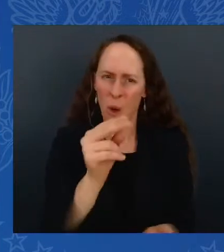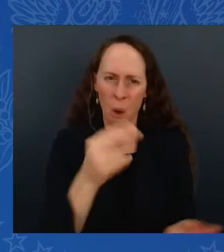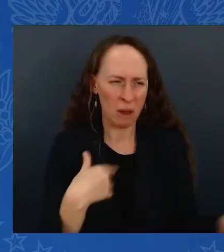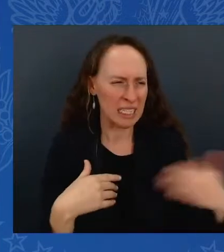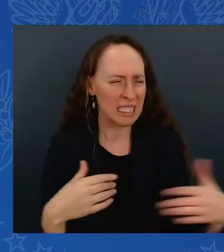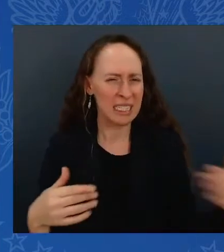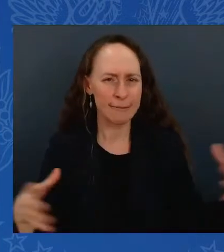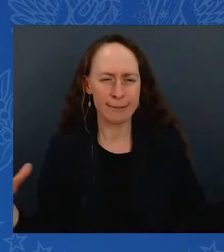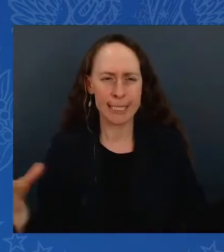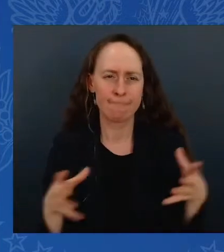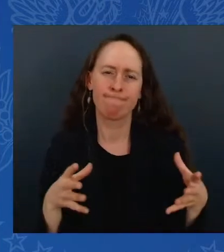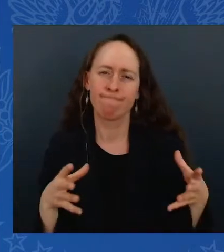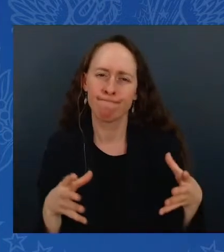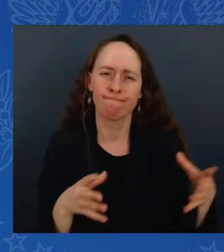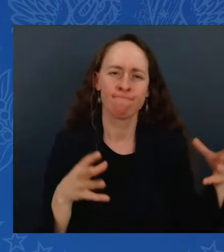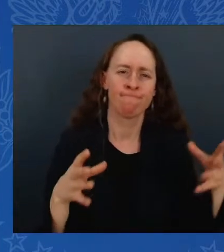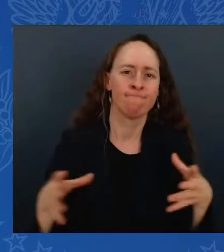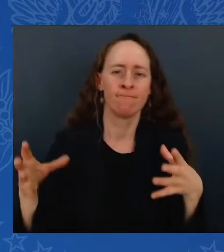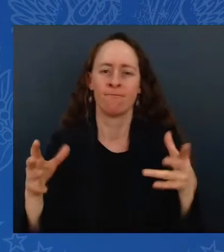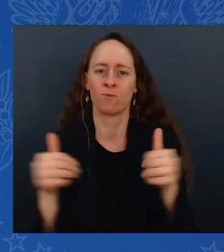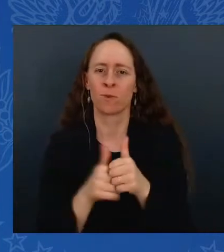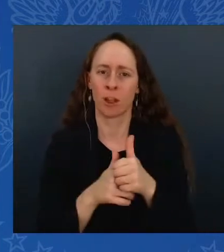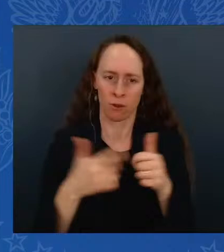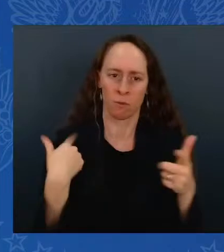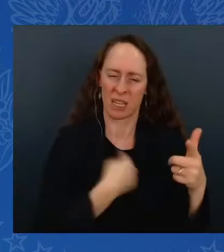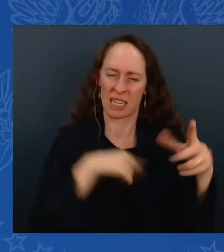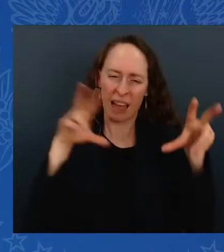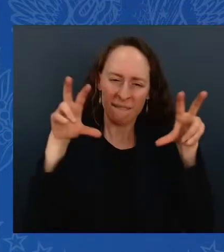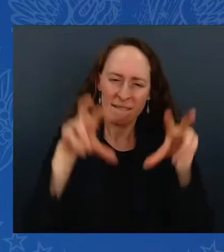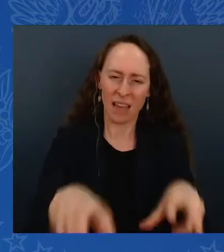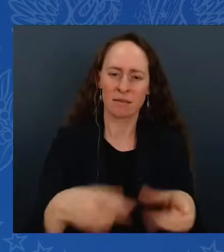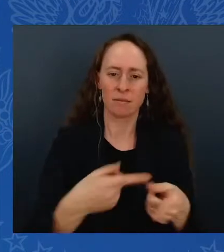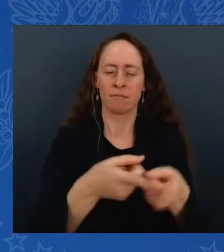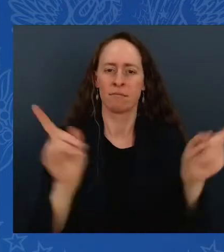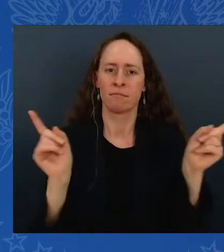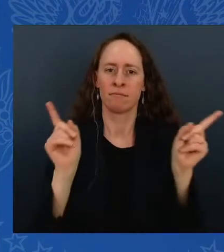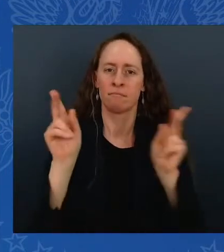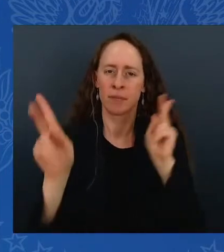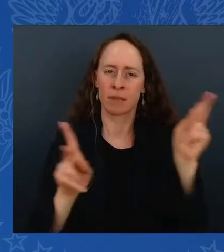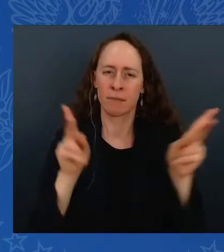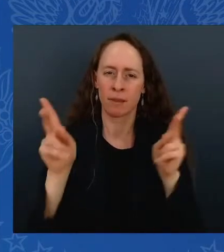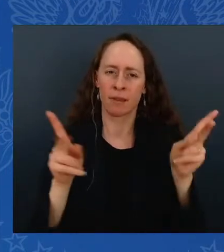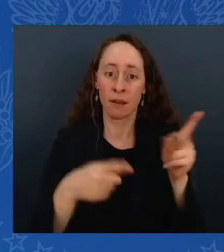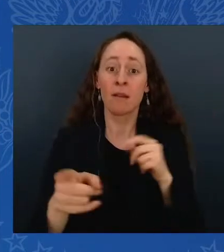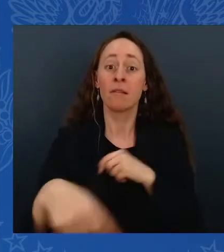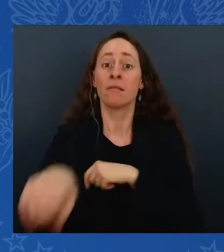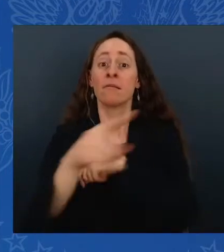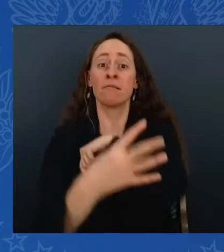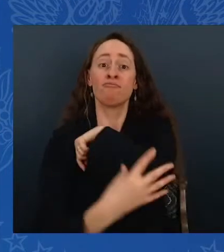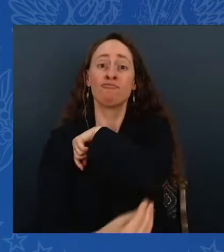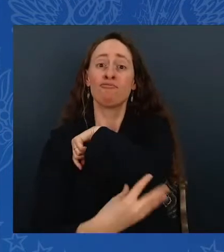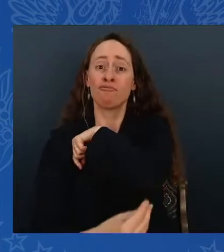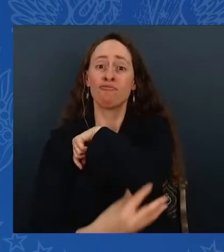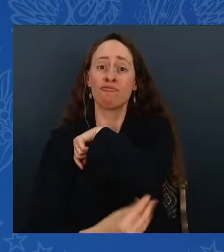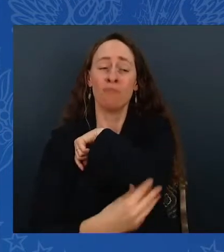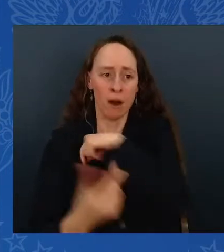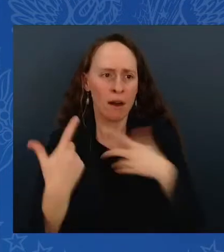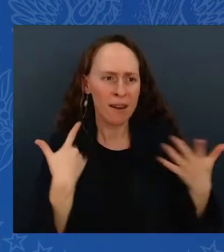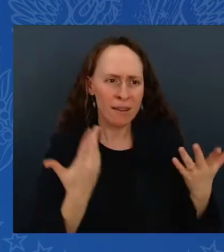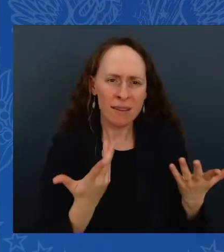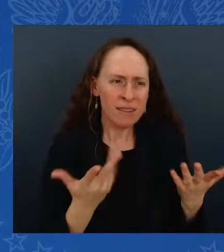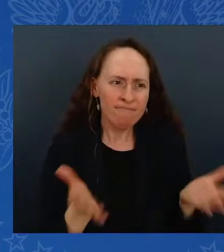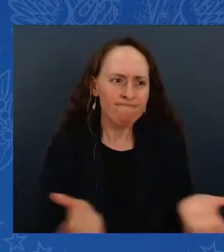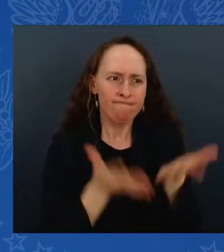we do things for the poor and they have a ladder up, the middle class does very well and the wealthy continue to do very well. We all do